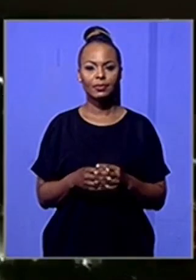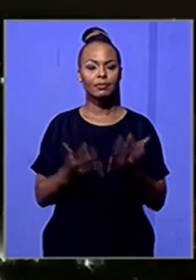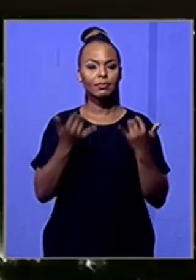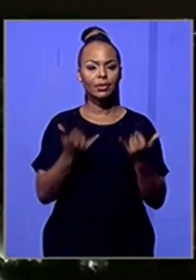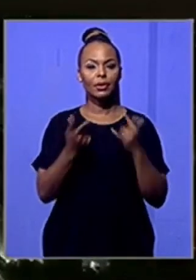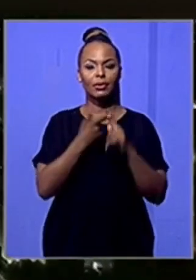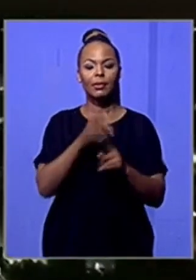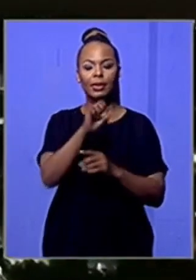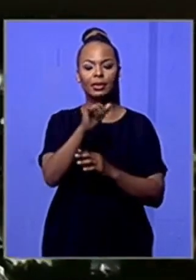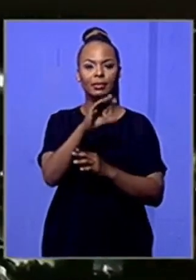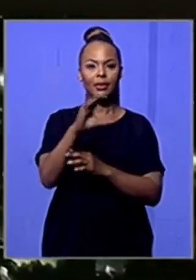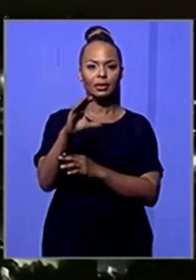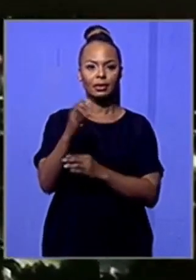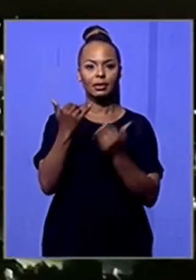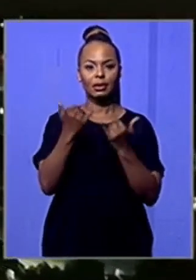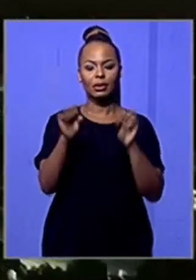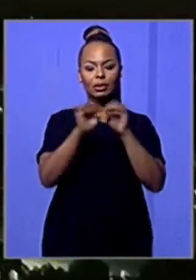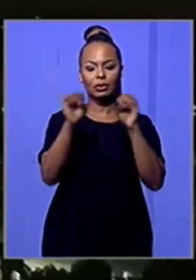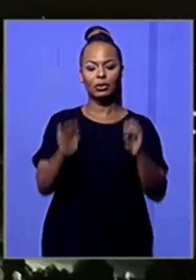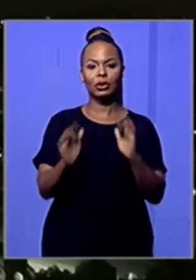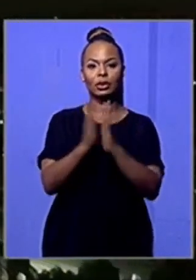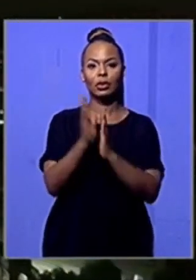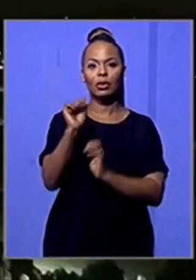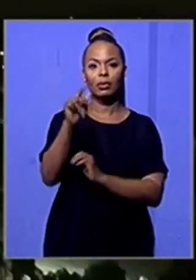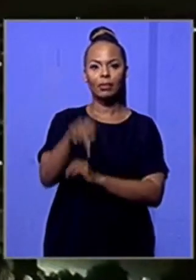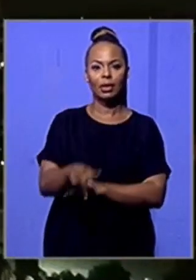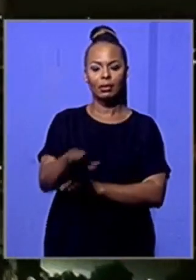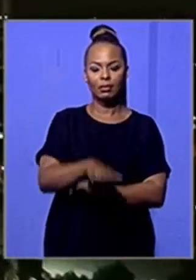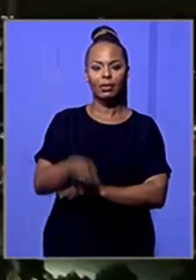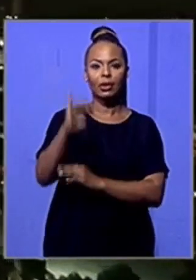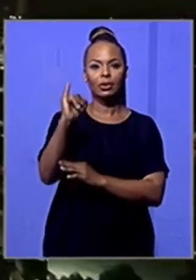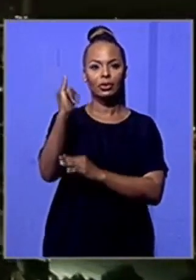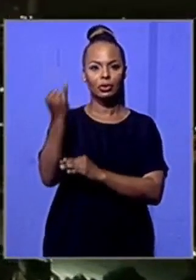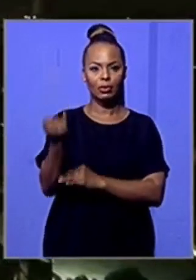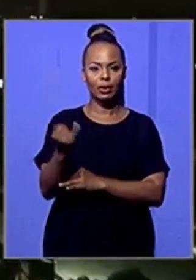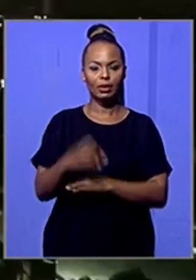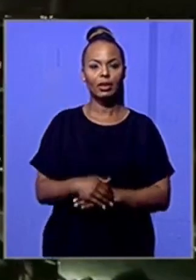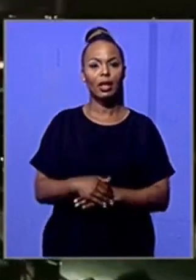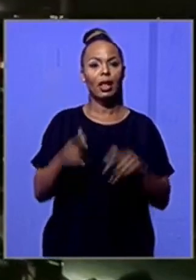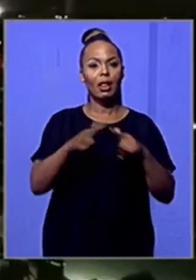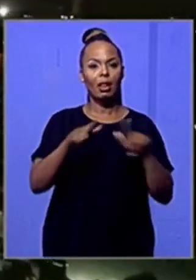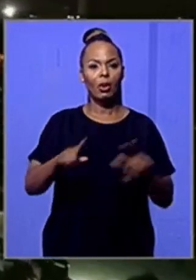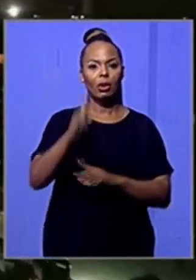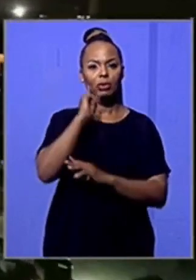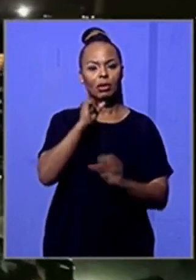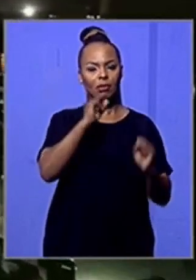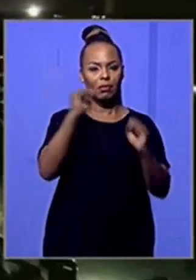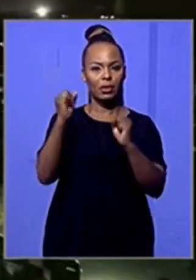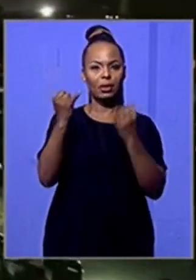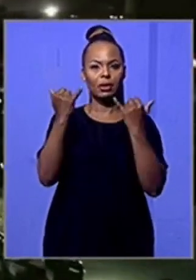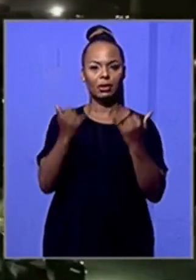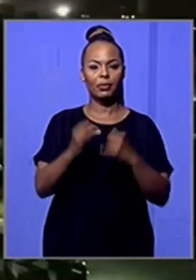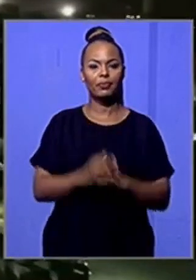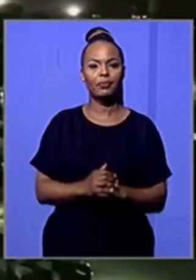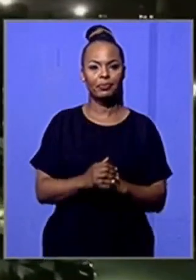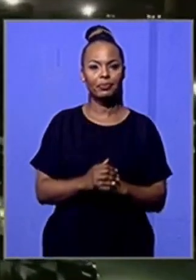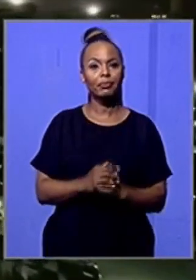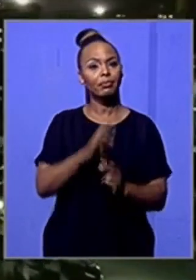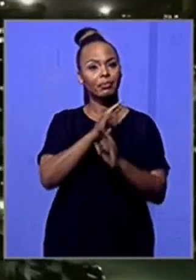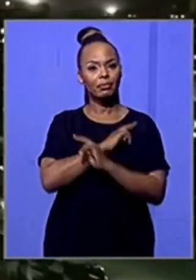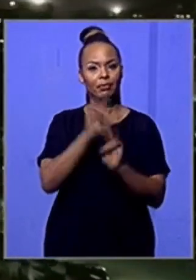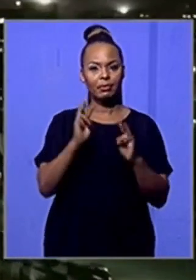tlhamalalo go tswa mo SABC Studio 10 Auckland Park, Johannesburg. Re go tlisetsa kgaso ya dikgang tsa Setswana. A